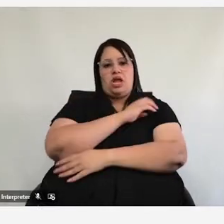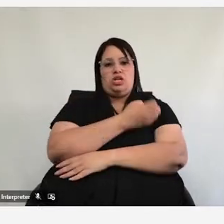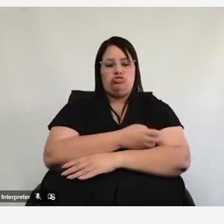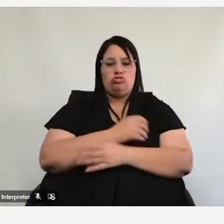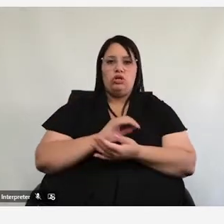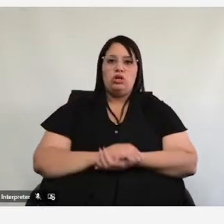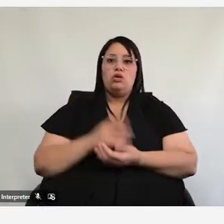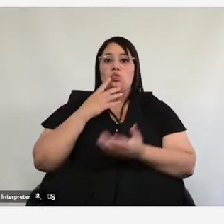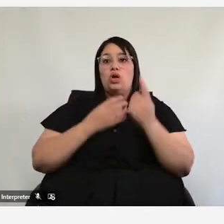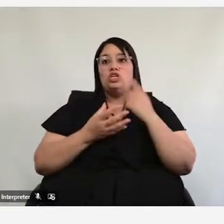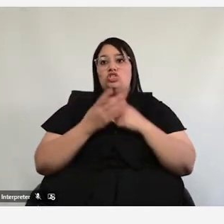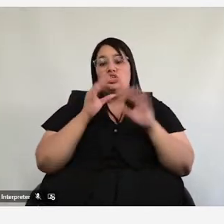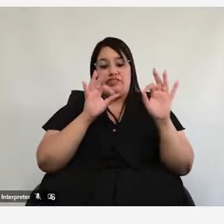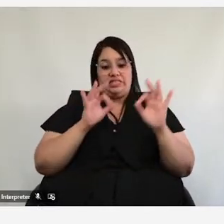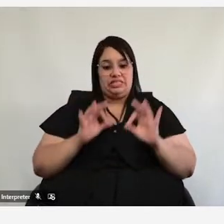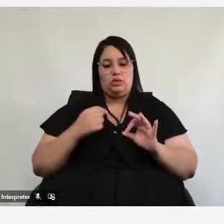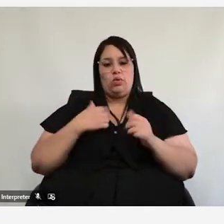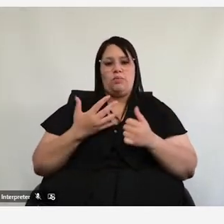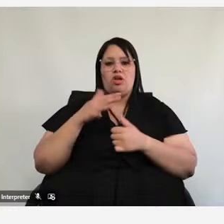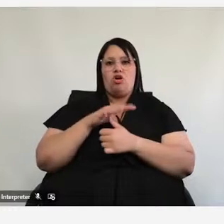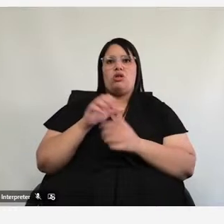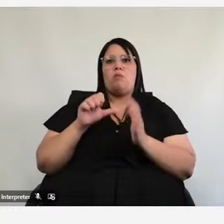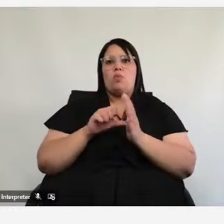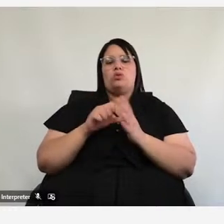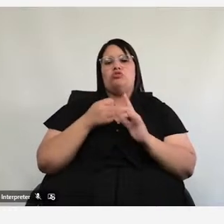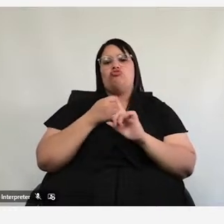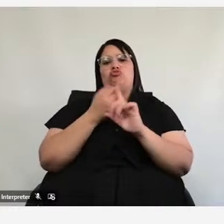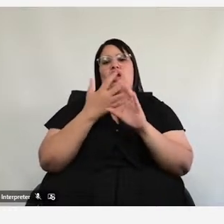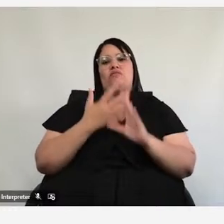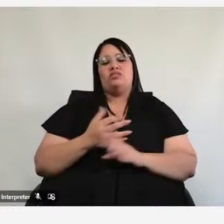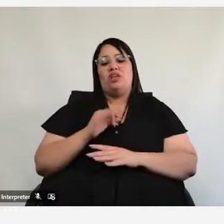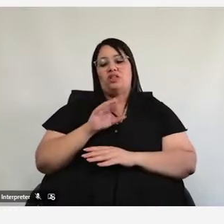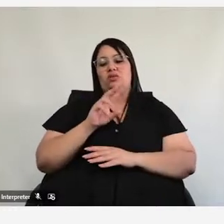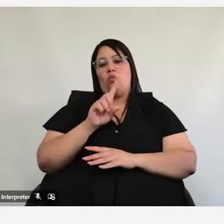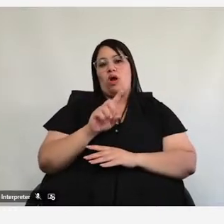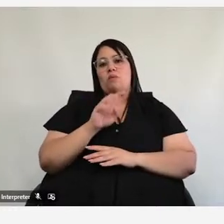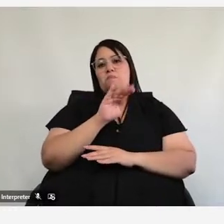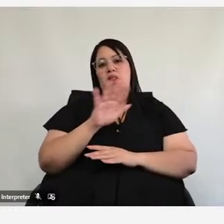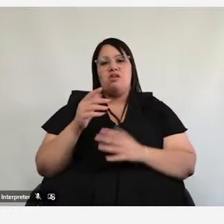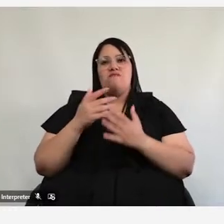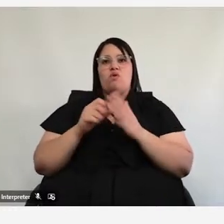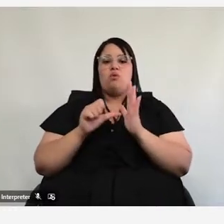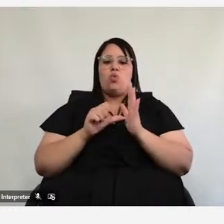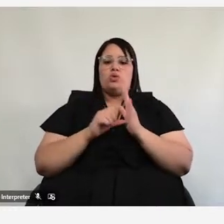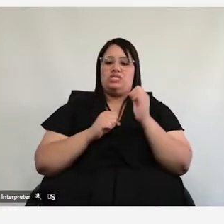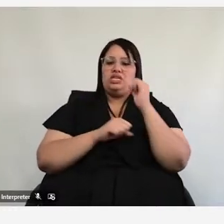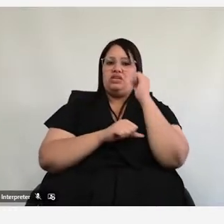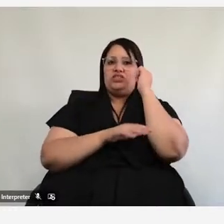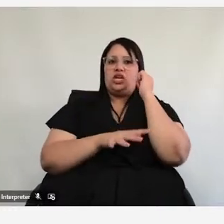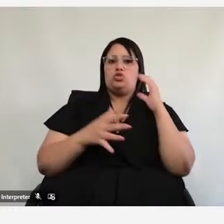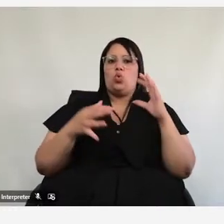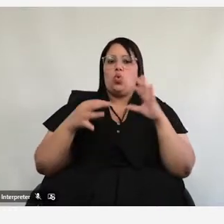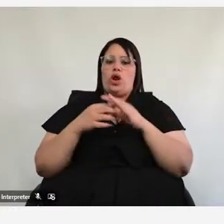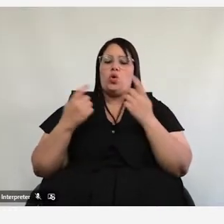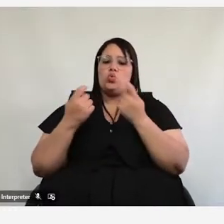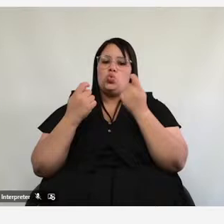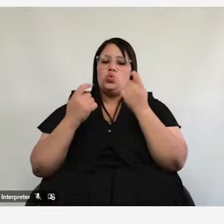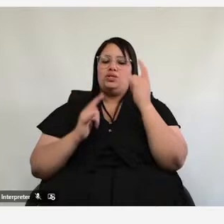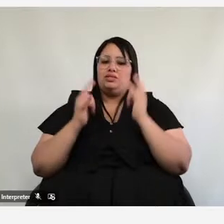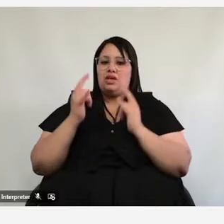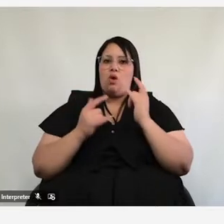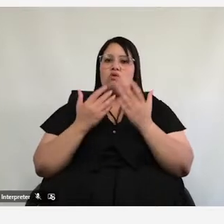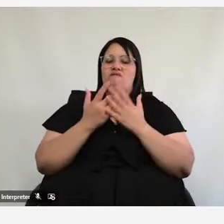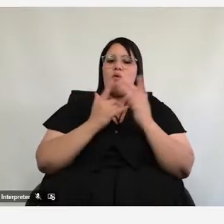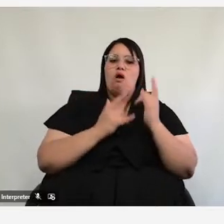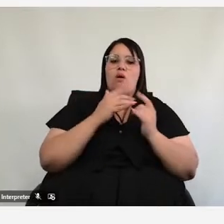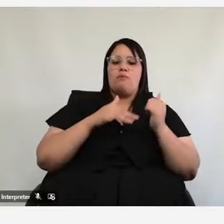To achieve this, we are prioritizing key drivers: 31 billion for critical infrastructure, connecting rural towns to urban